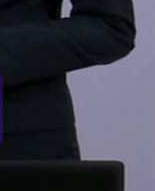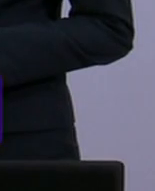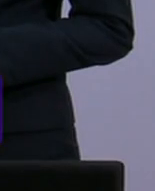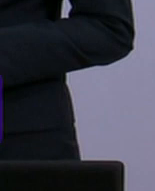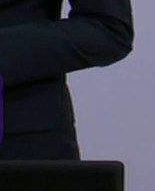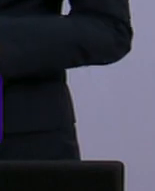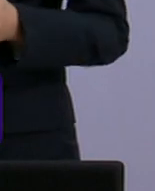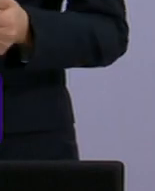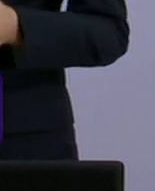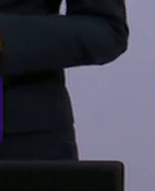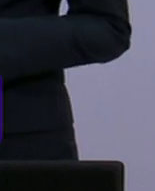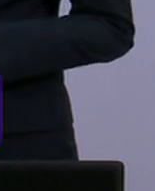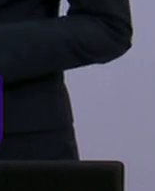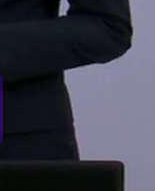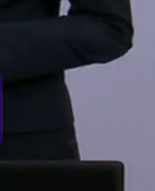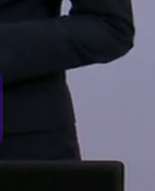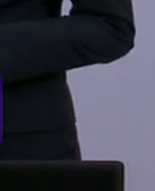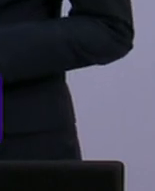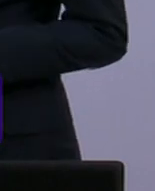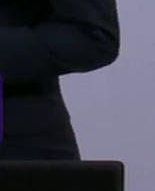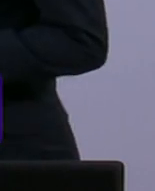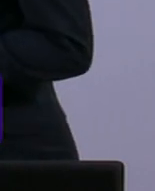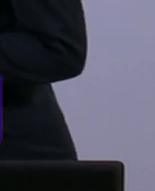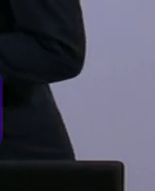false. Well done, guys.